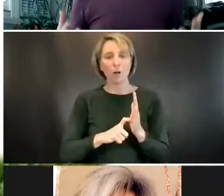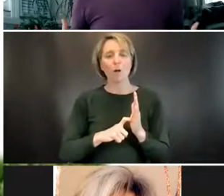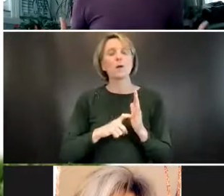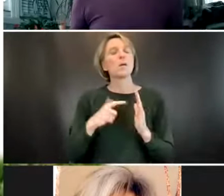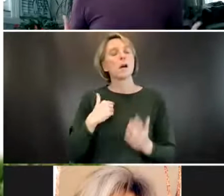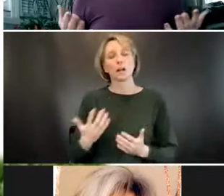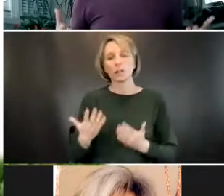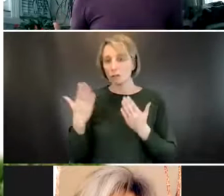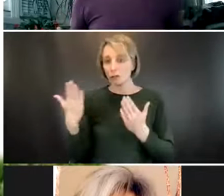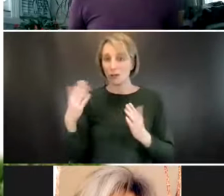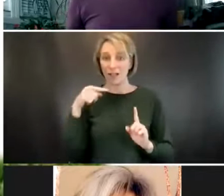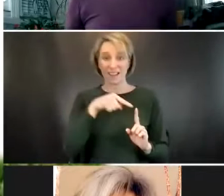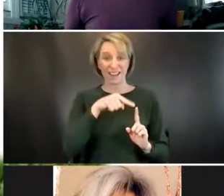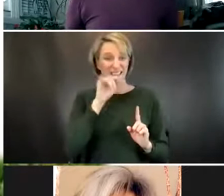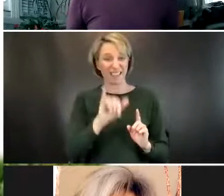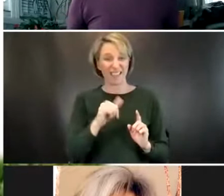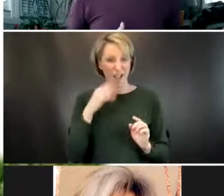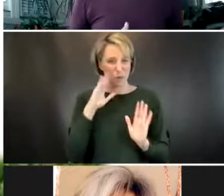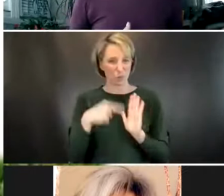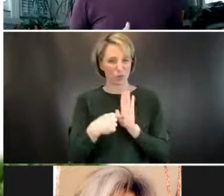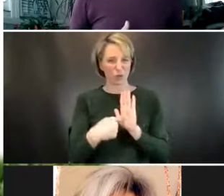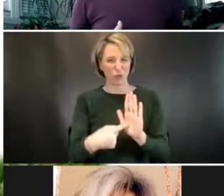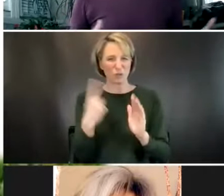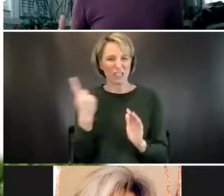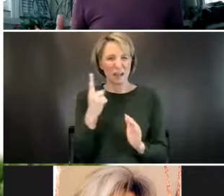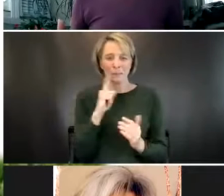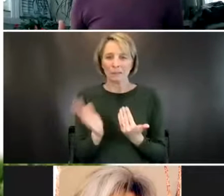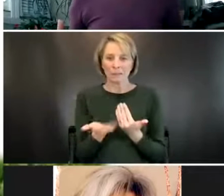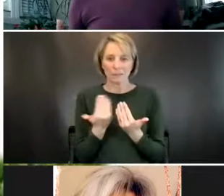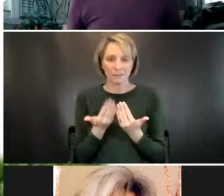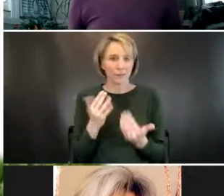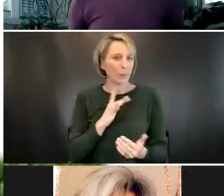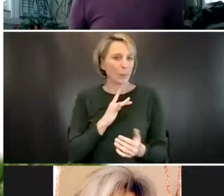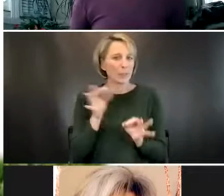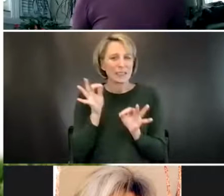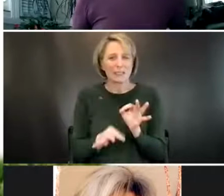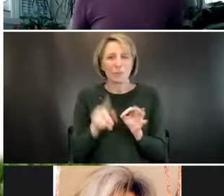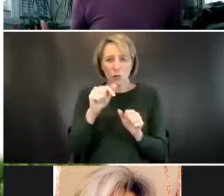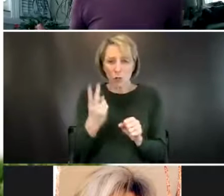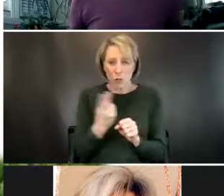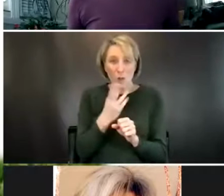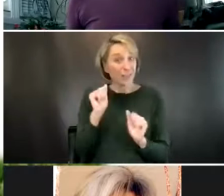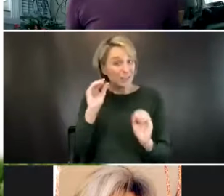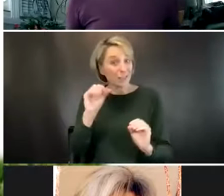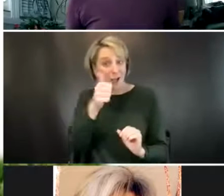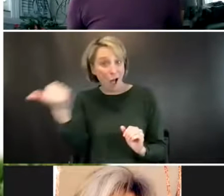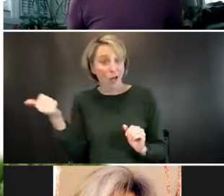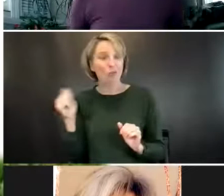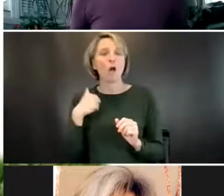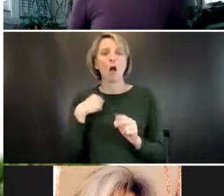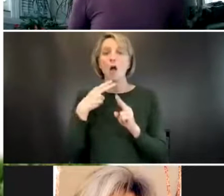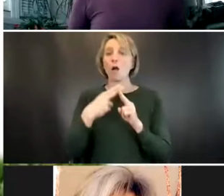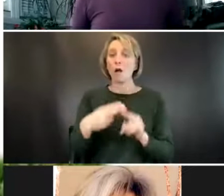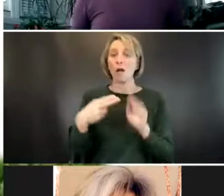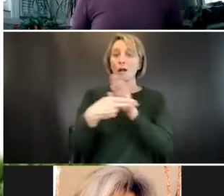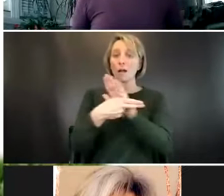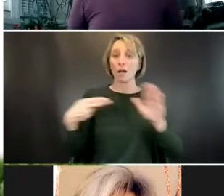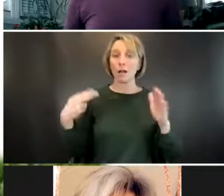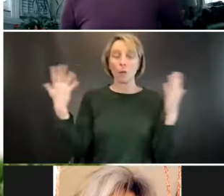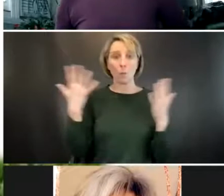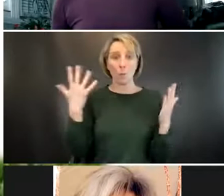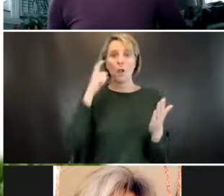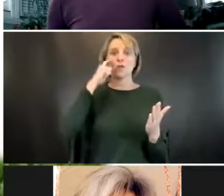a really simple and easy technique to use that you can teach to others. And I call it finding your feet. So